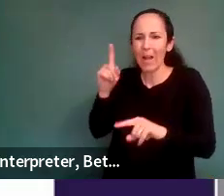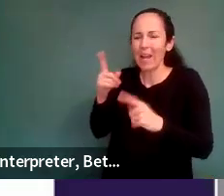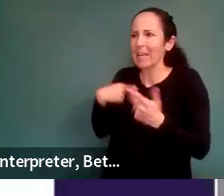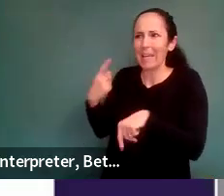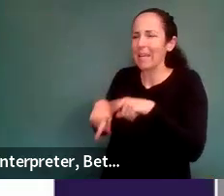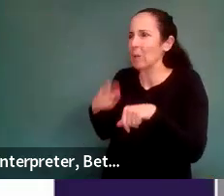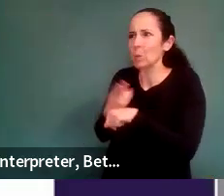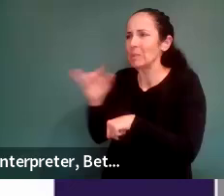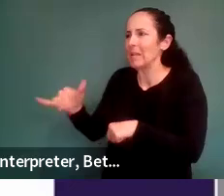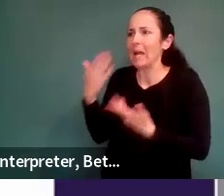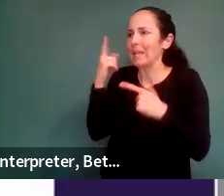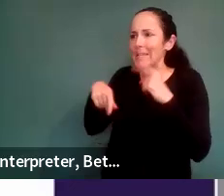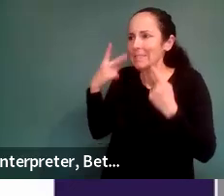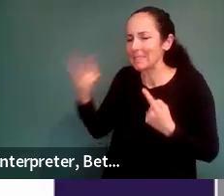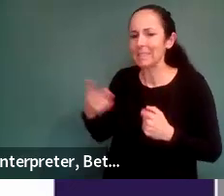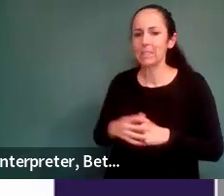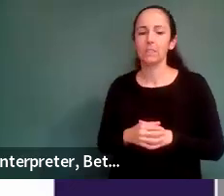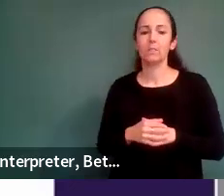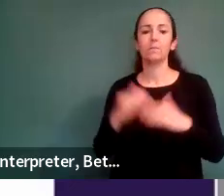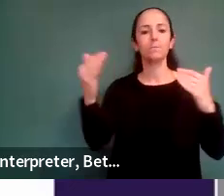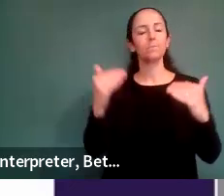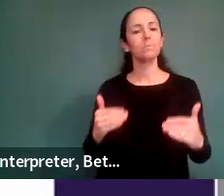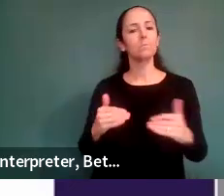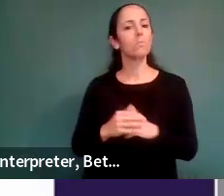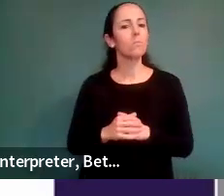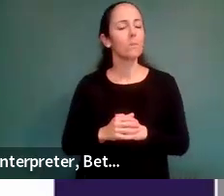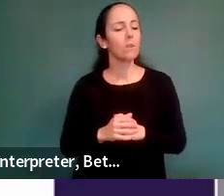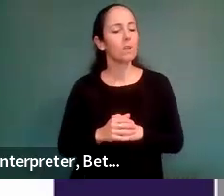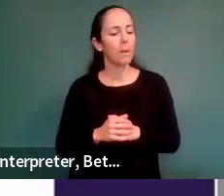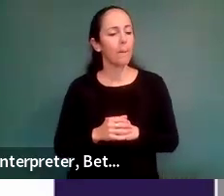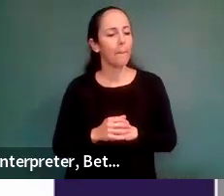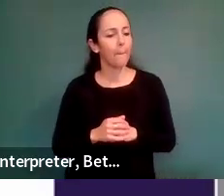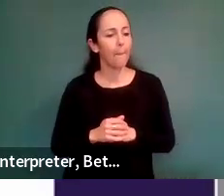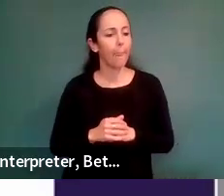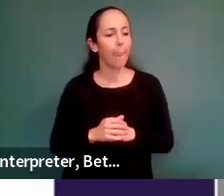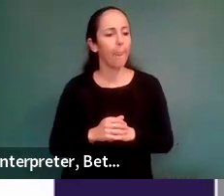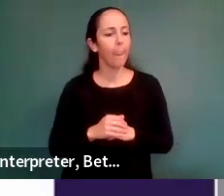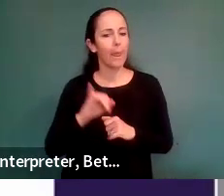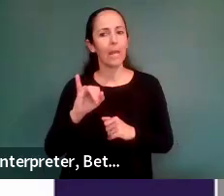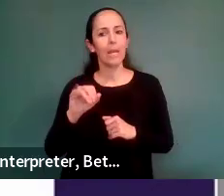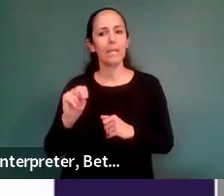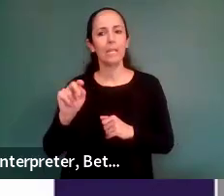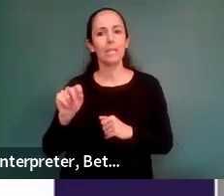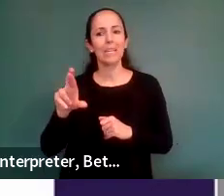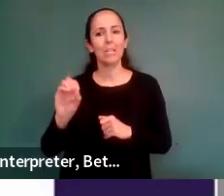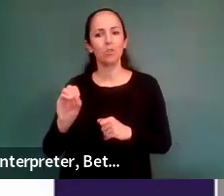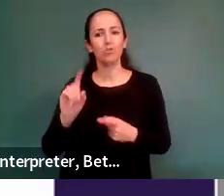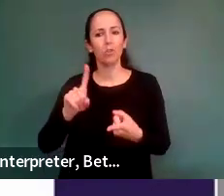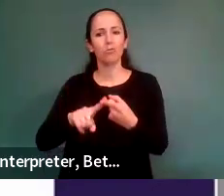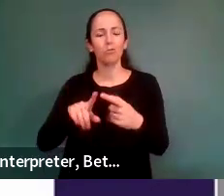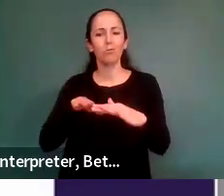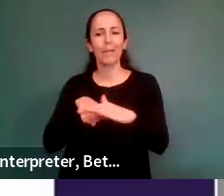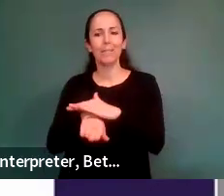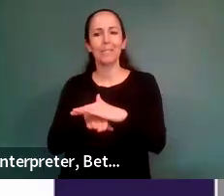Screen sharing. So Intro to syllabus underline accessible screen sharing meeting intro to access syllabus accessible screen sharing me intro to accessible screen sharing meeting